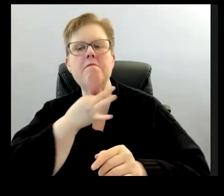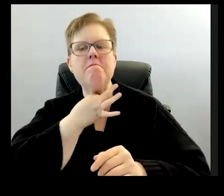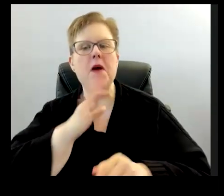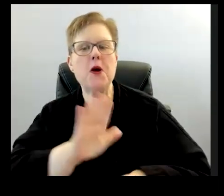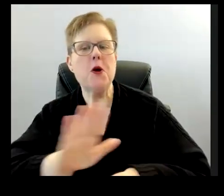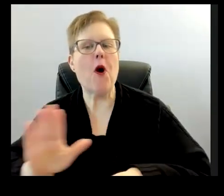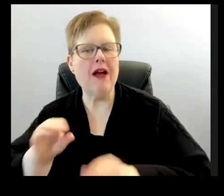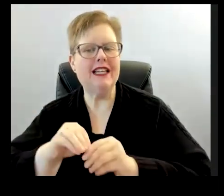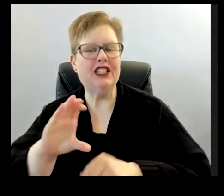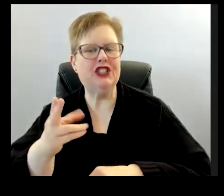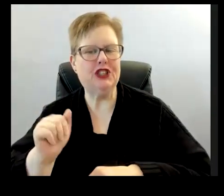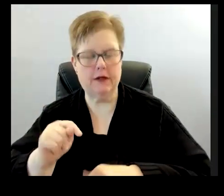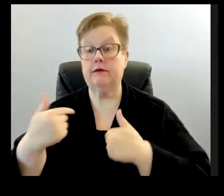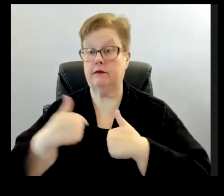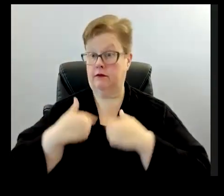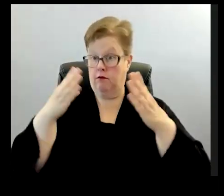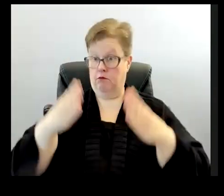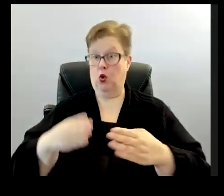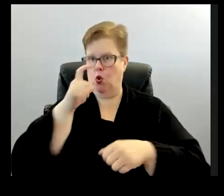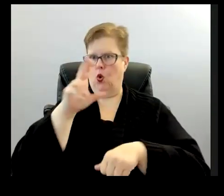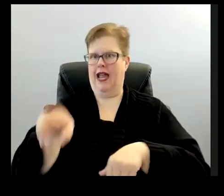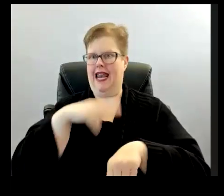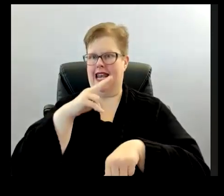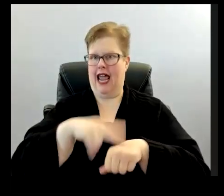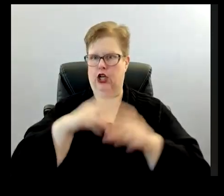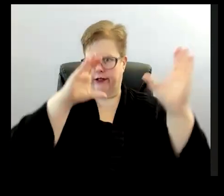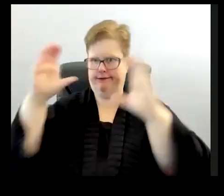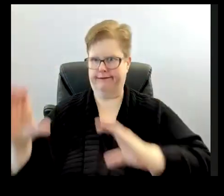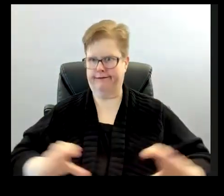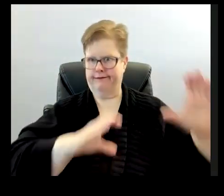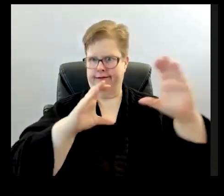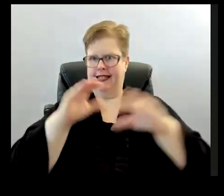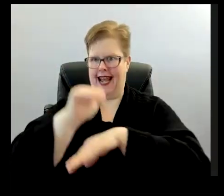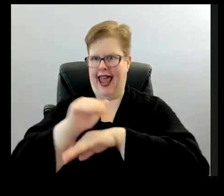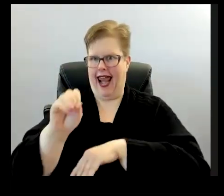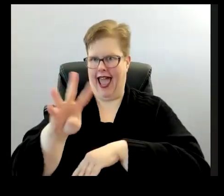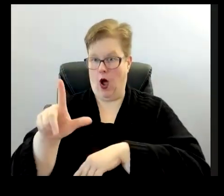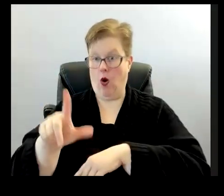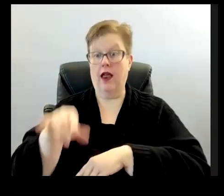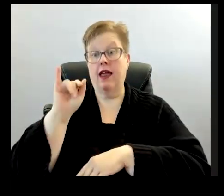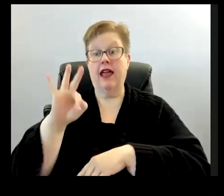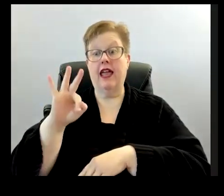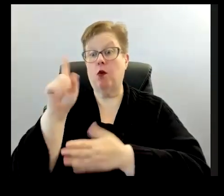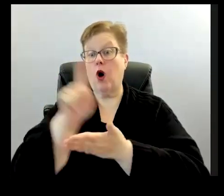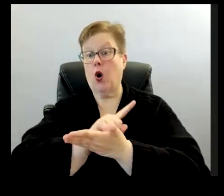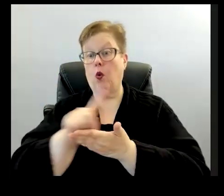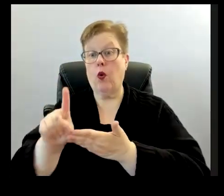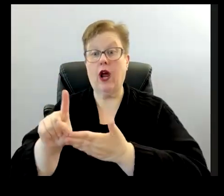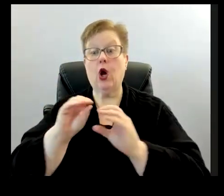all. I'm someone who is naturally a night owl. If you put me in a period of over a week where I have